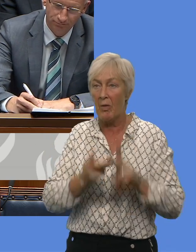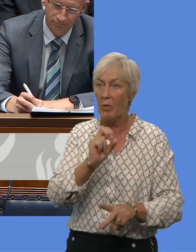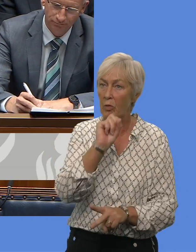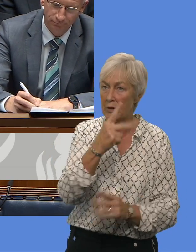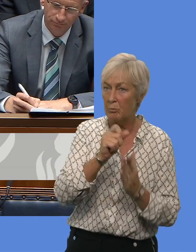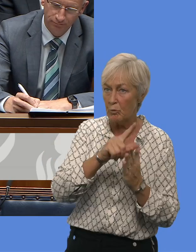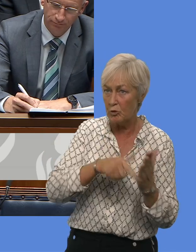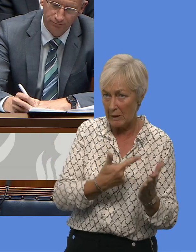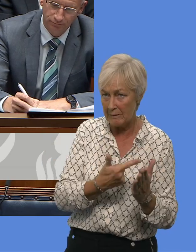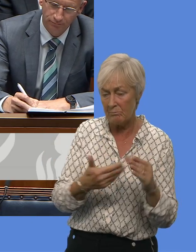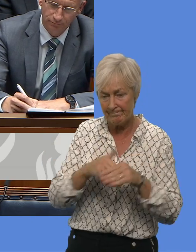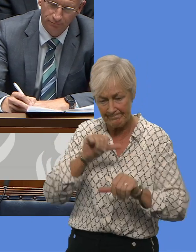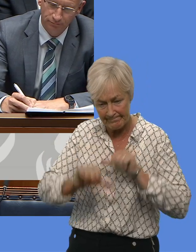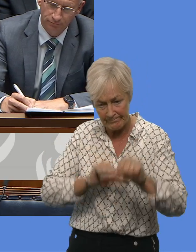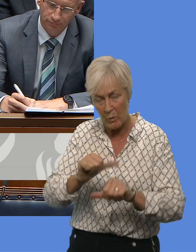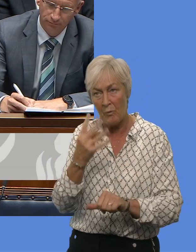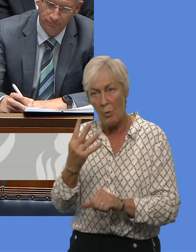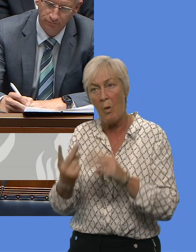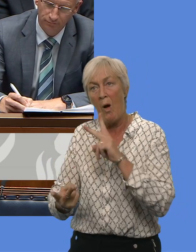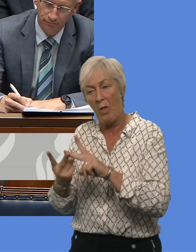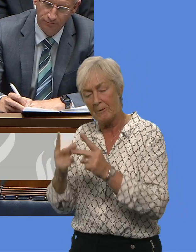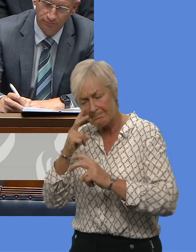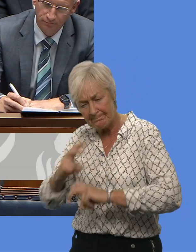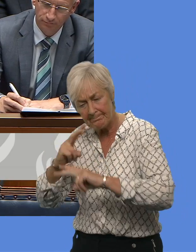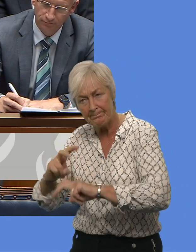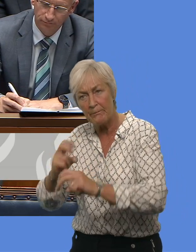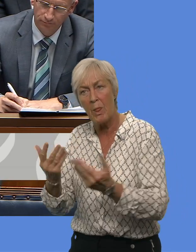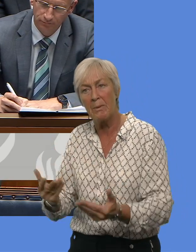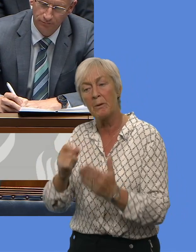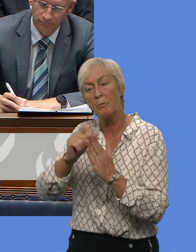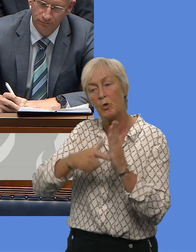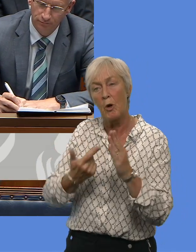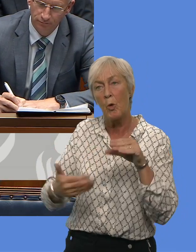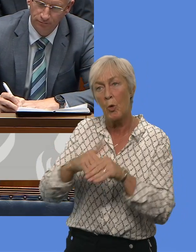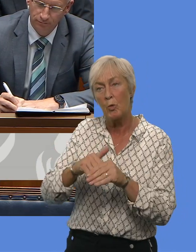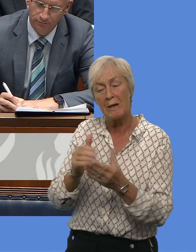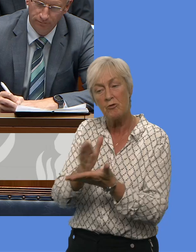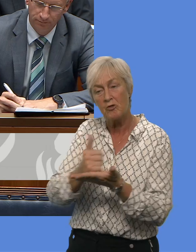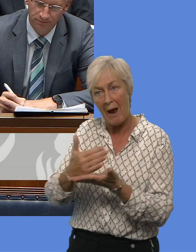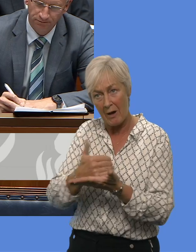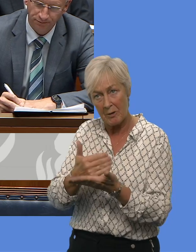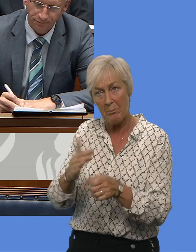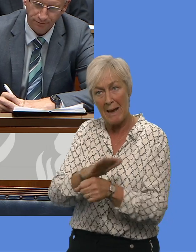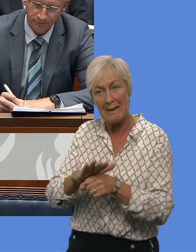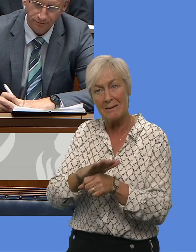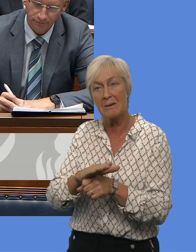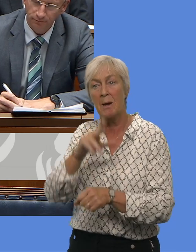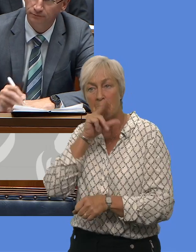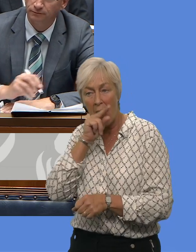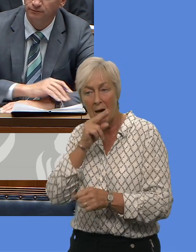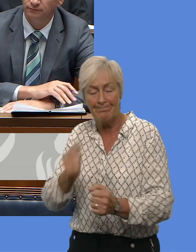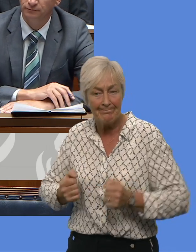projects are currently being progressed, while 4 others are being explored. These projects include a range of shared facilities, parks and public